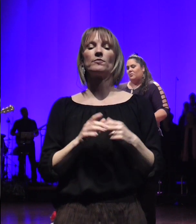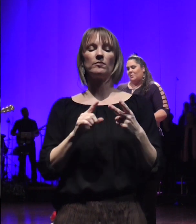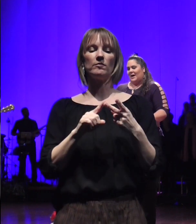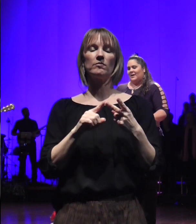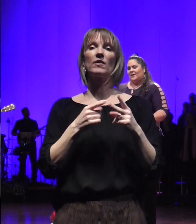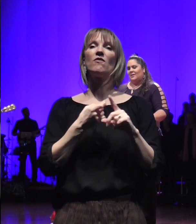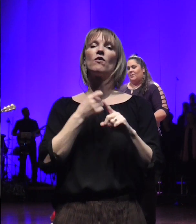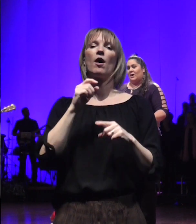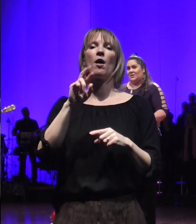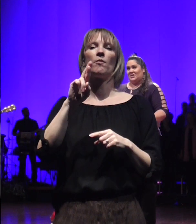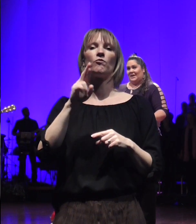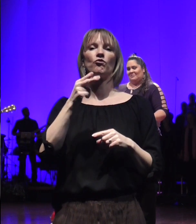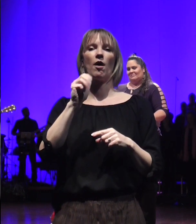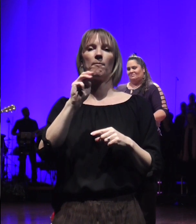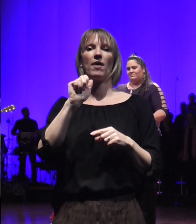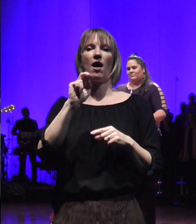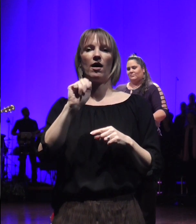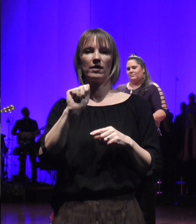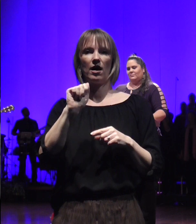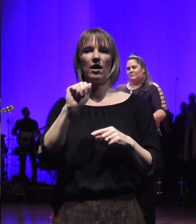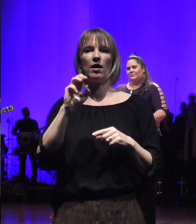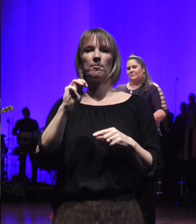And from Ramana Maharshi,